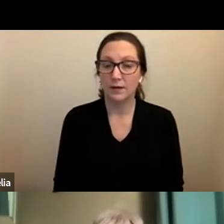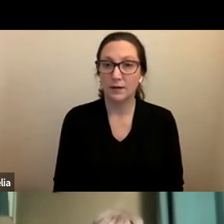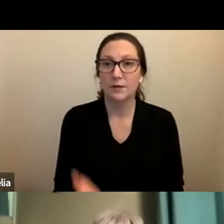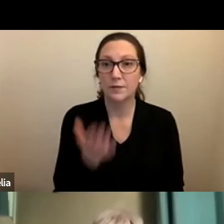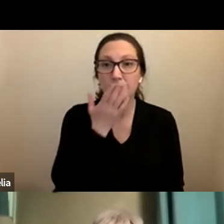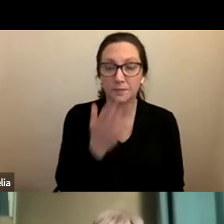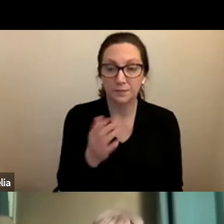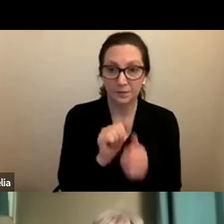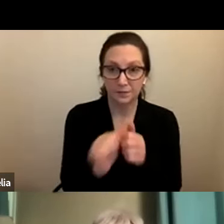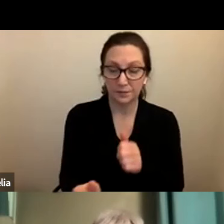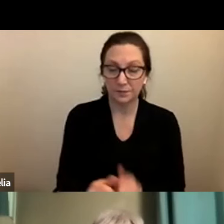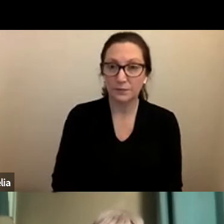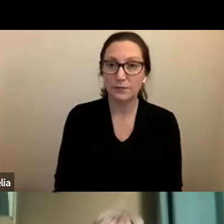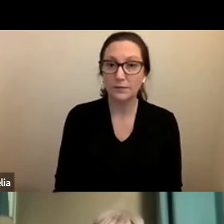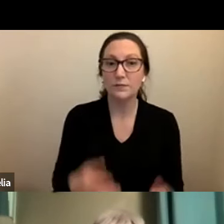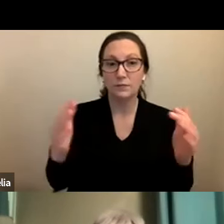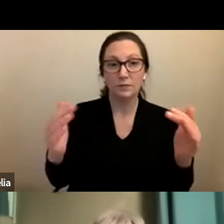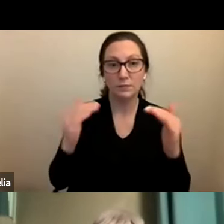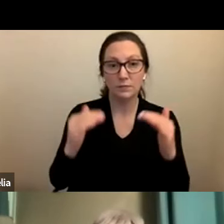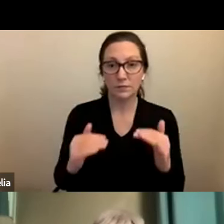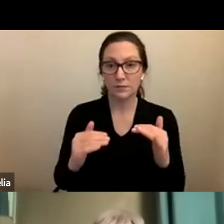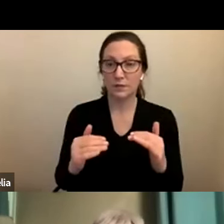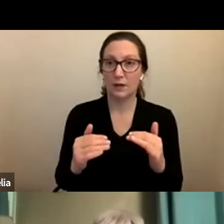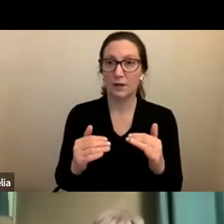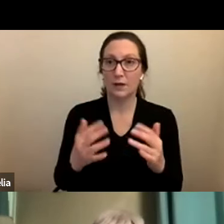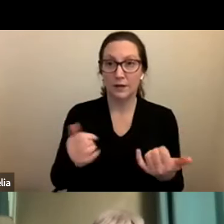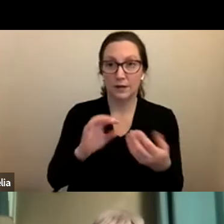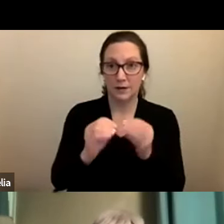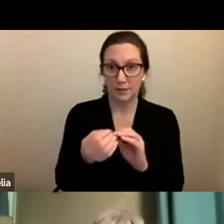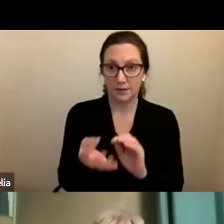you. We now move on to item 4.